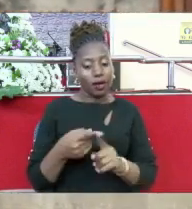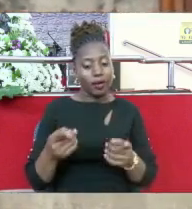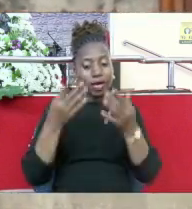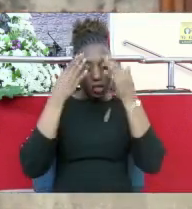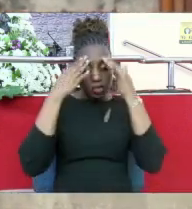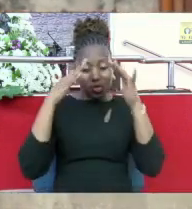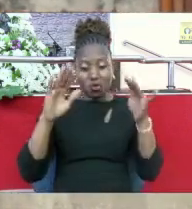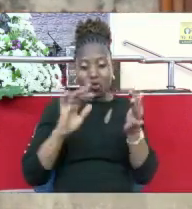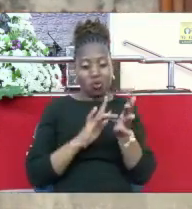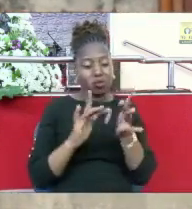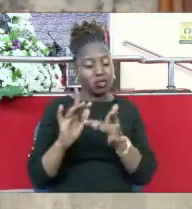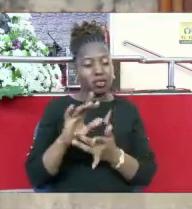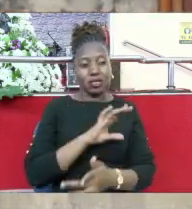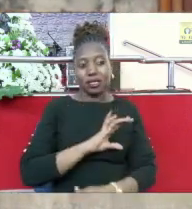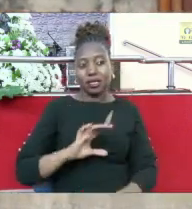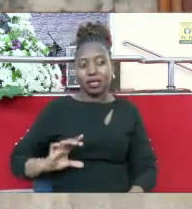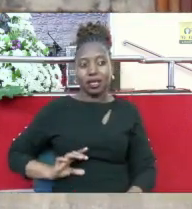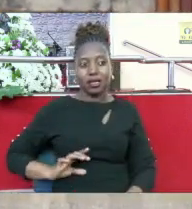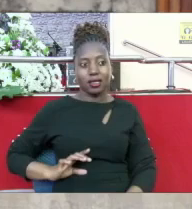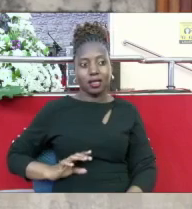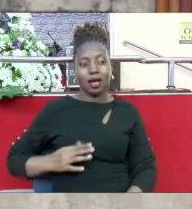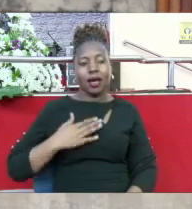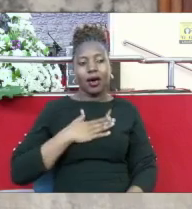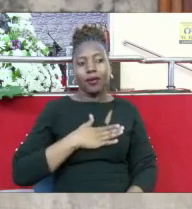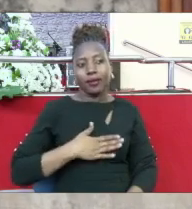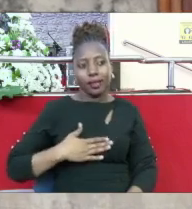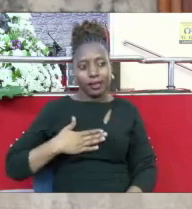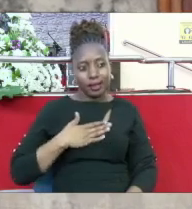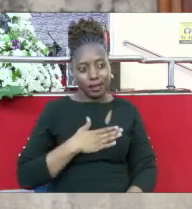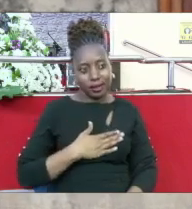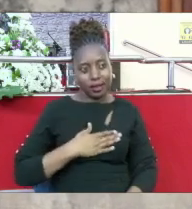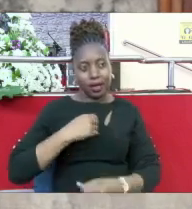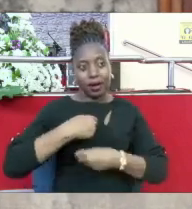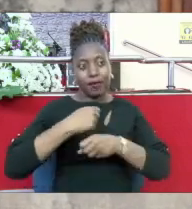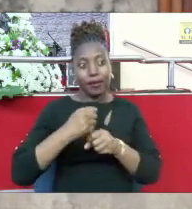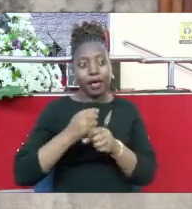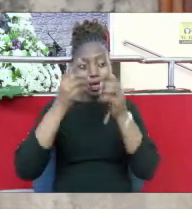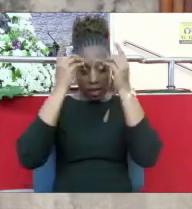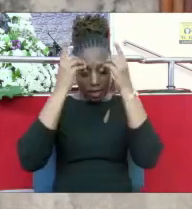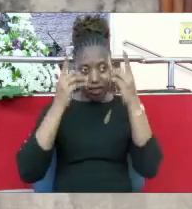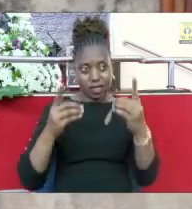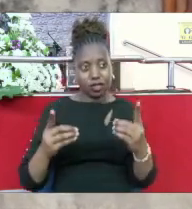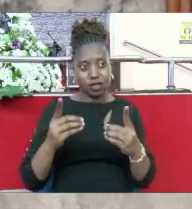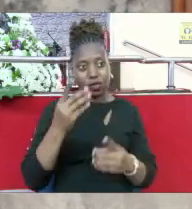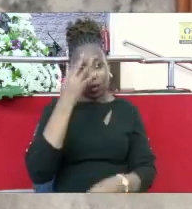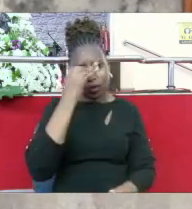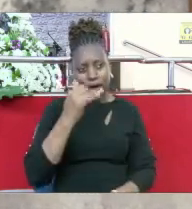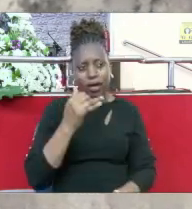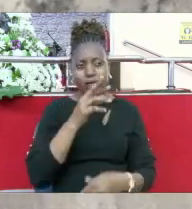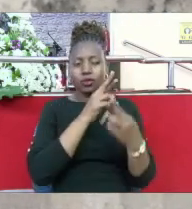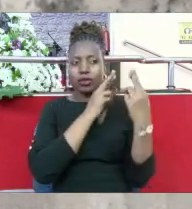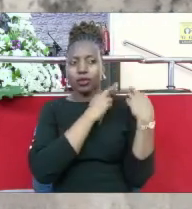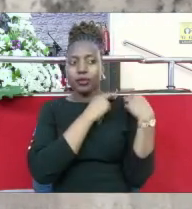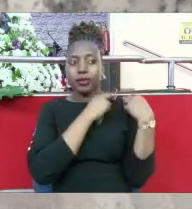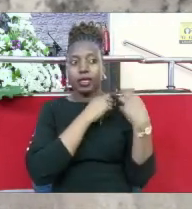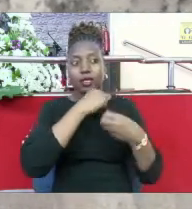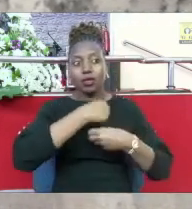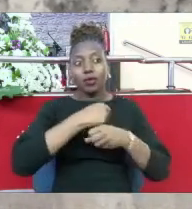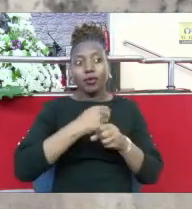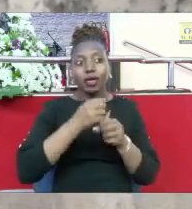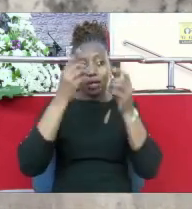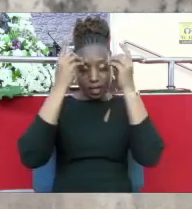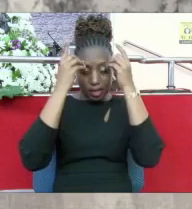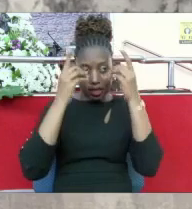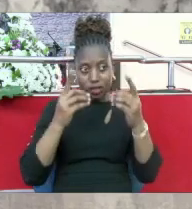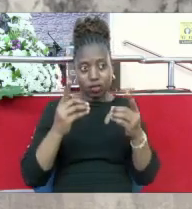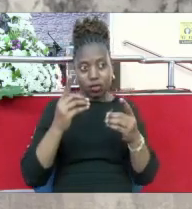please make a decision. It's your responsibility. You have to receive it, to receive. We are the receivers. So you receive